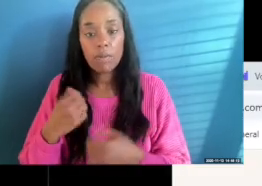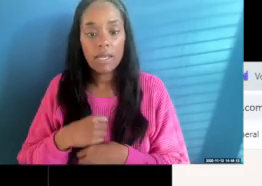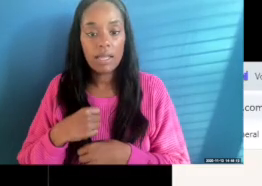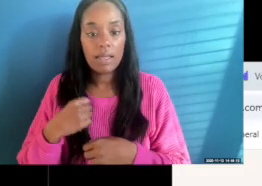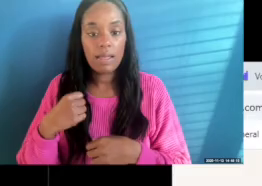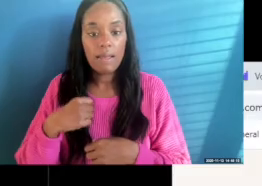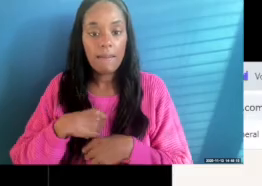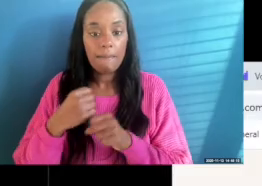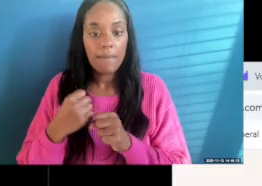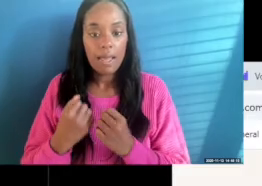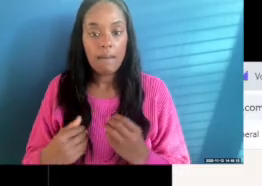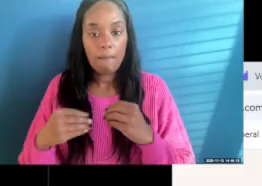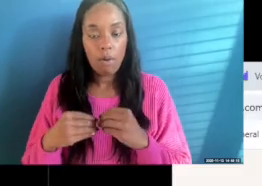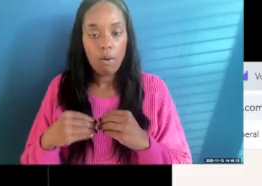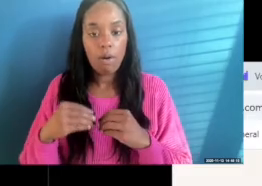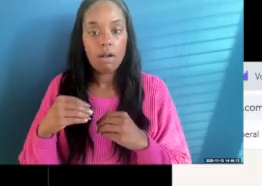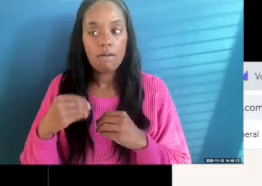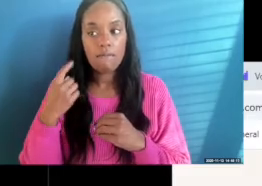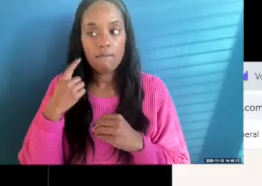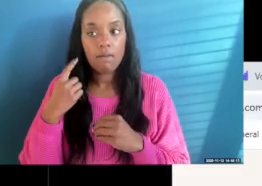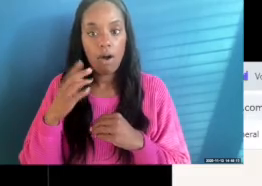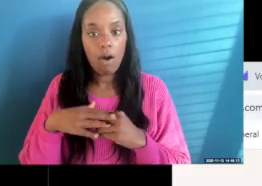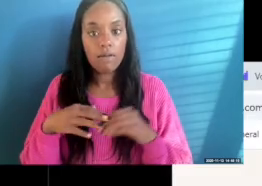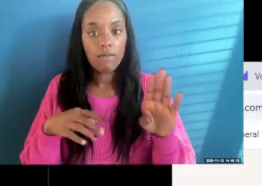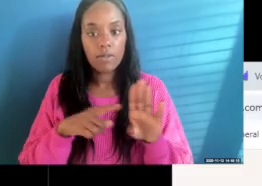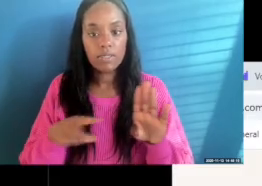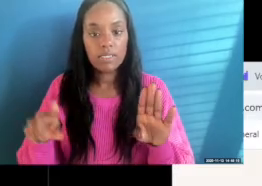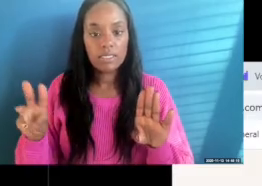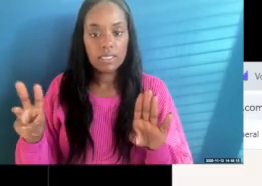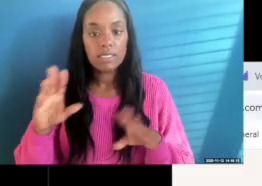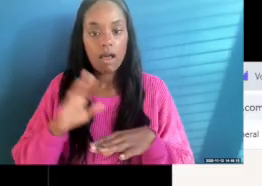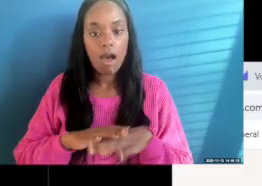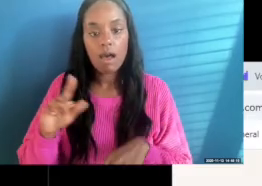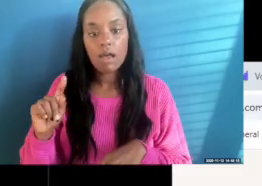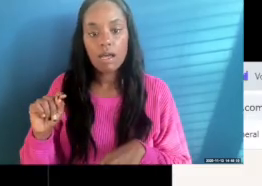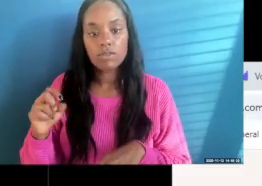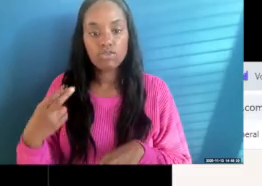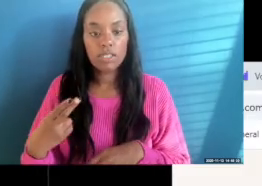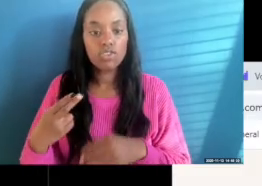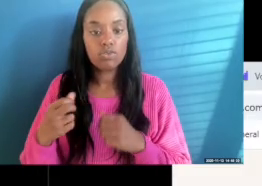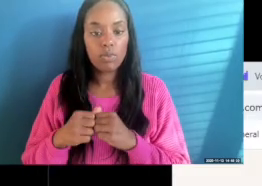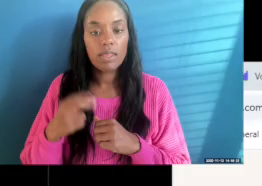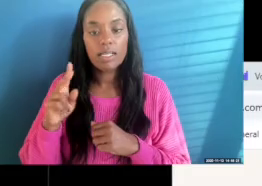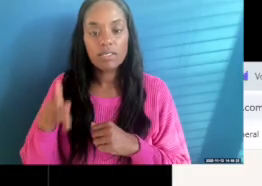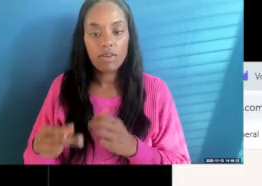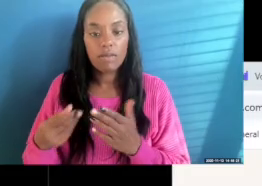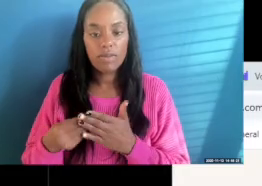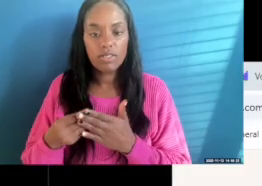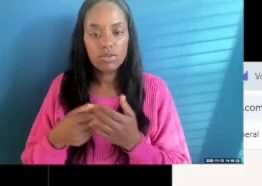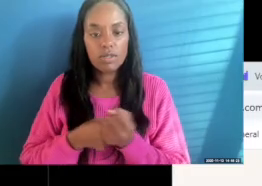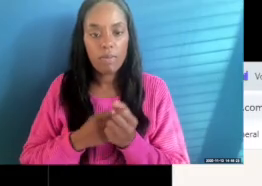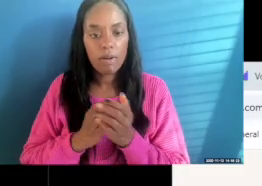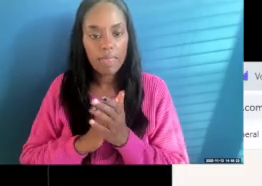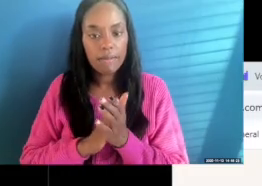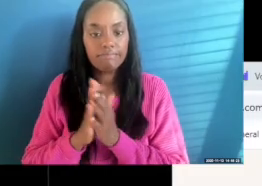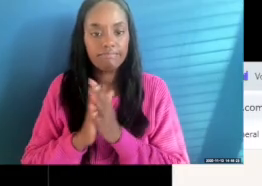charging on the freight corridors and the larger trucks, but it's a more constrained use. And so at any rate, I just wanted to mention,